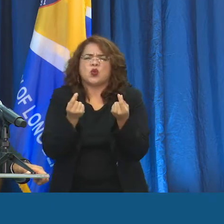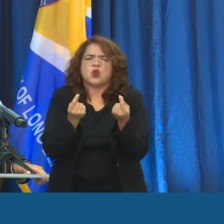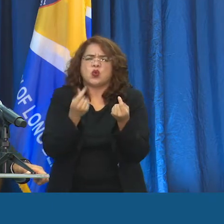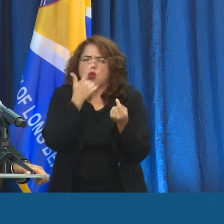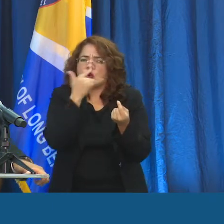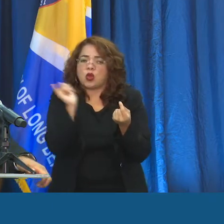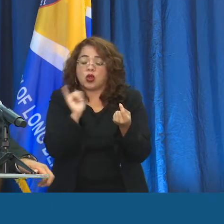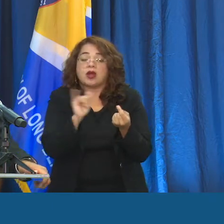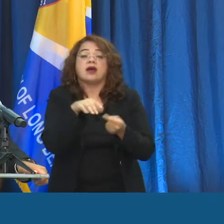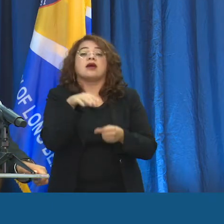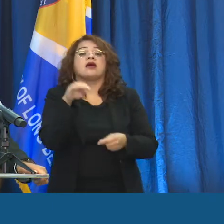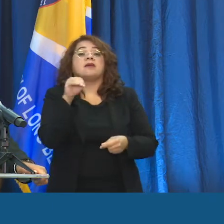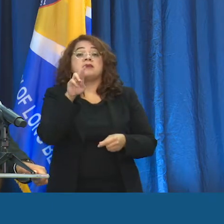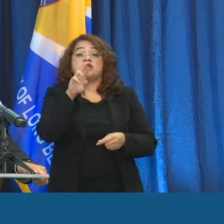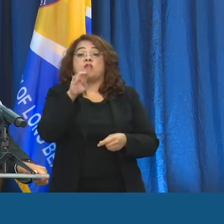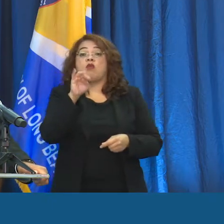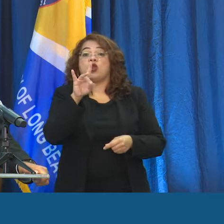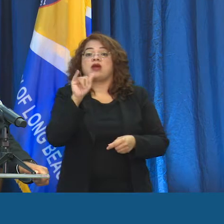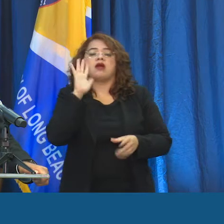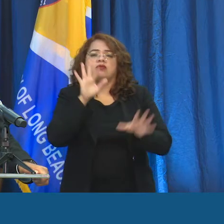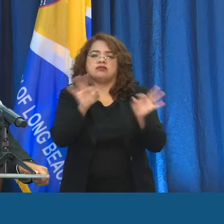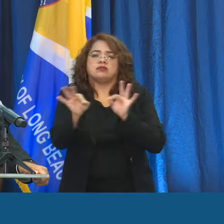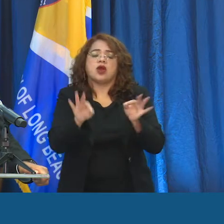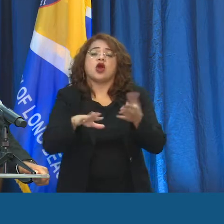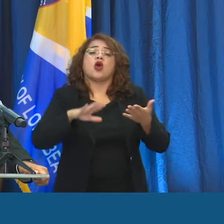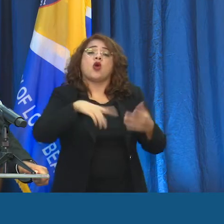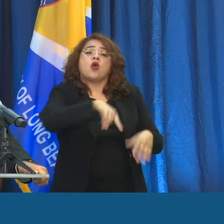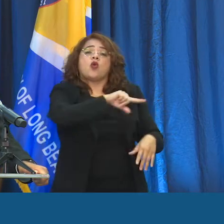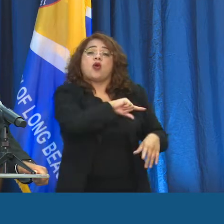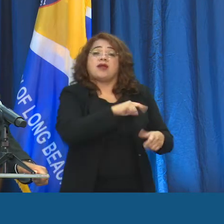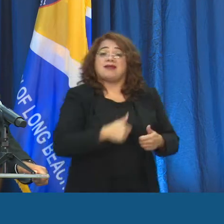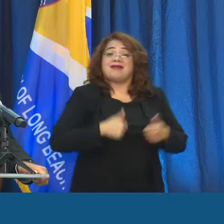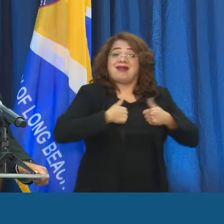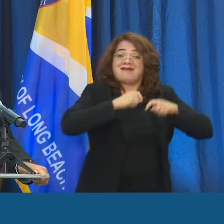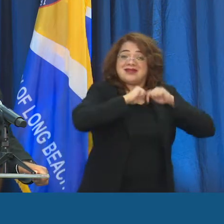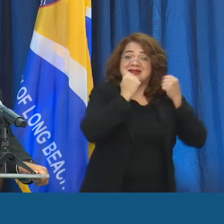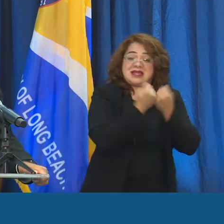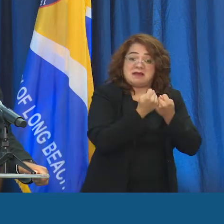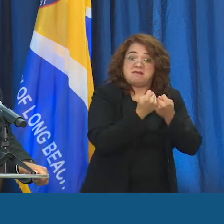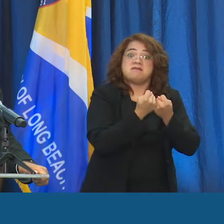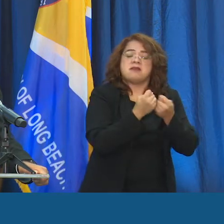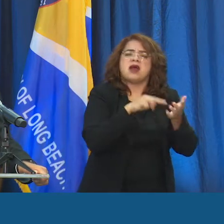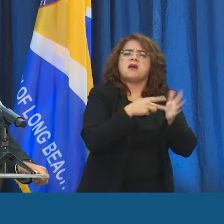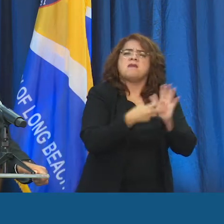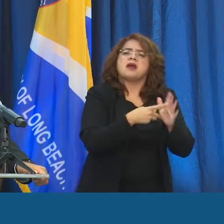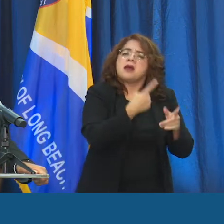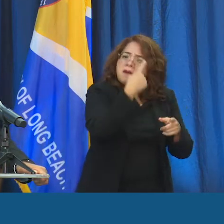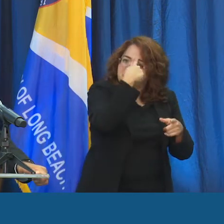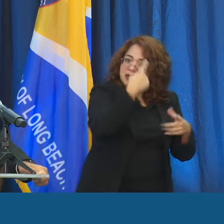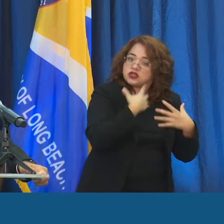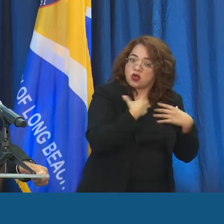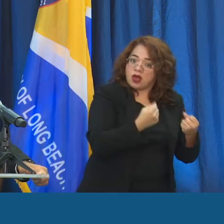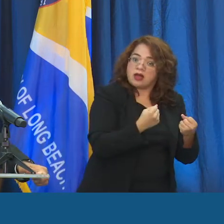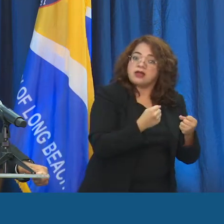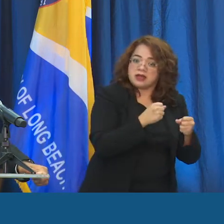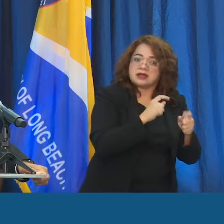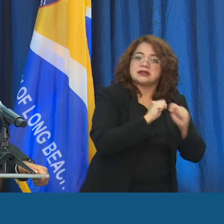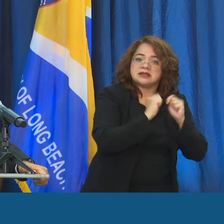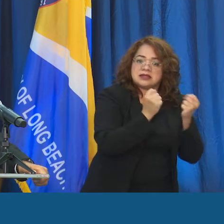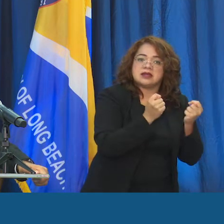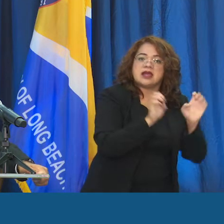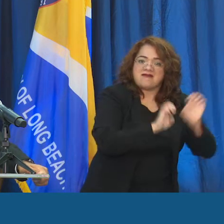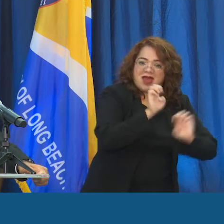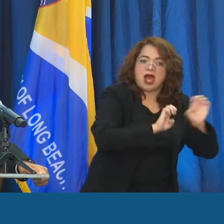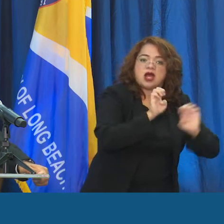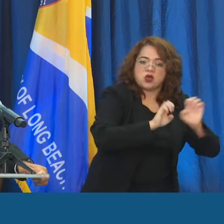minutes. These include combining quality of life teams with mental health evaluation teams. This includes transferring our crossing guard program from the